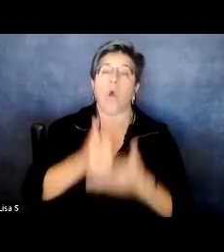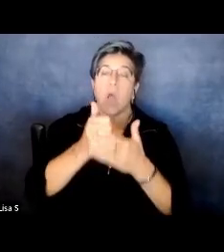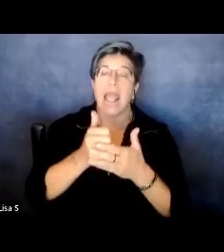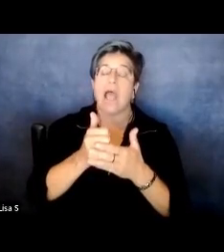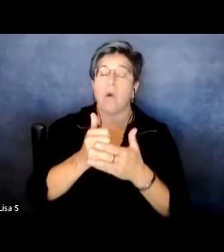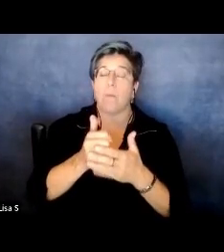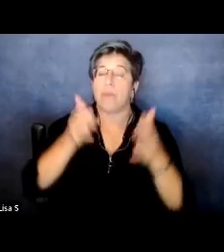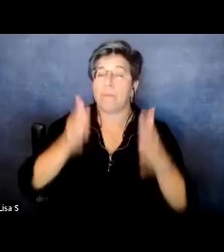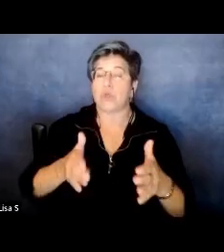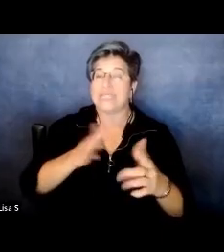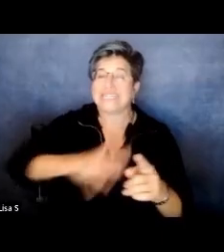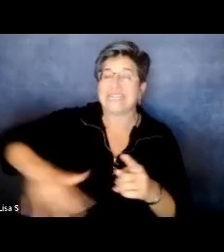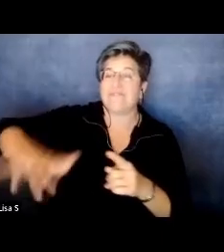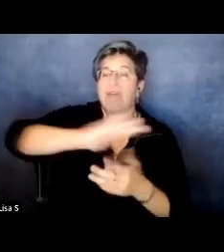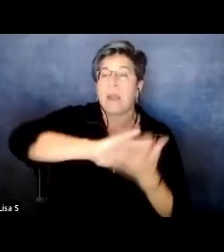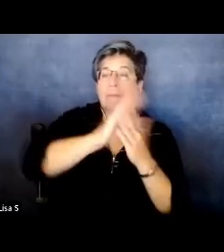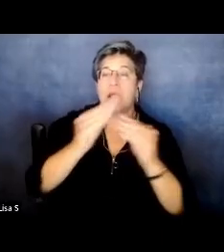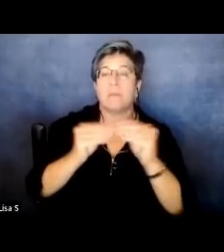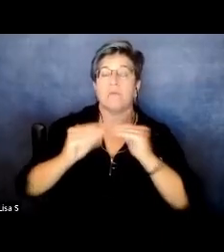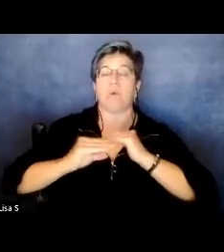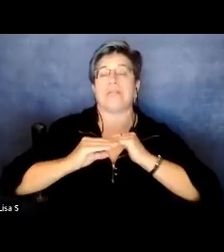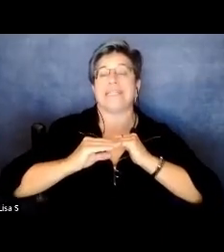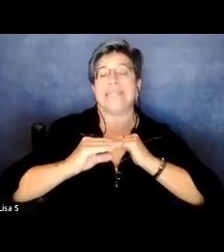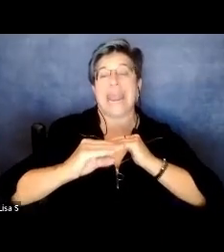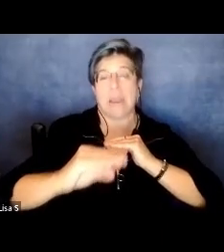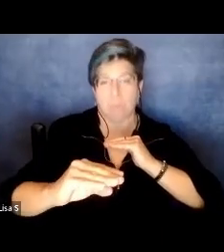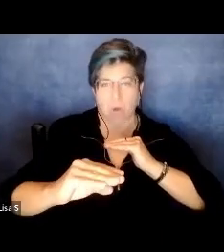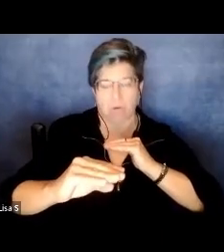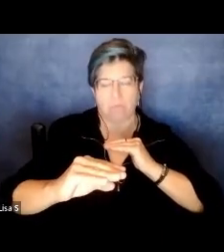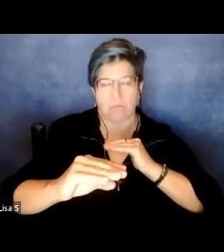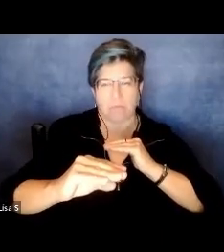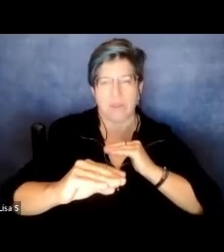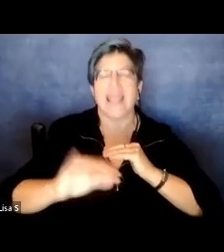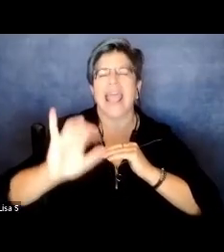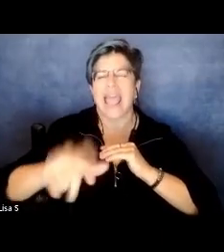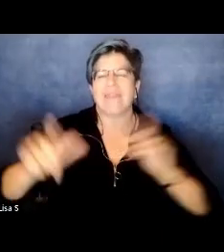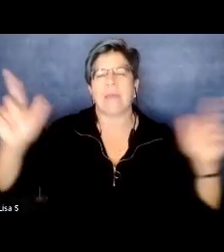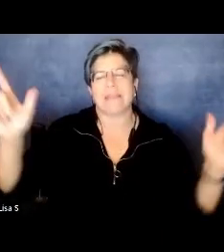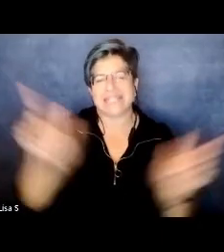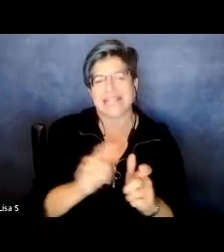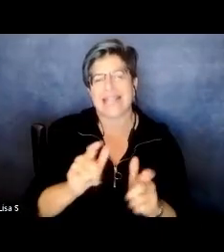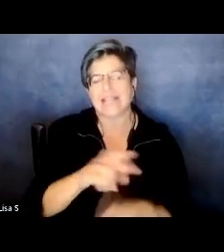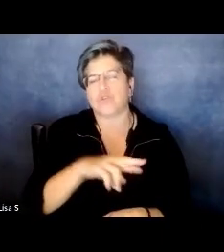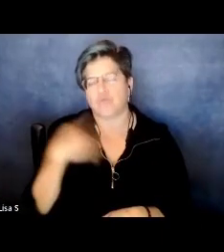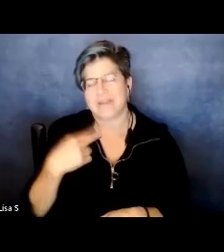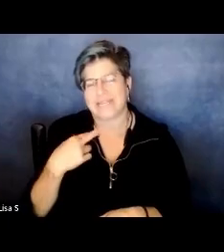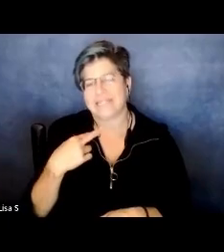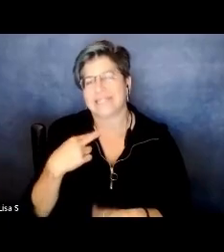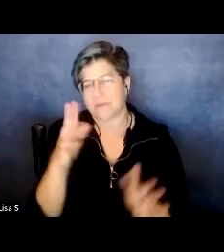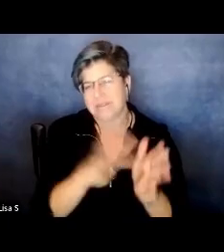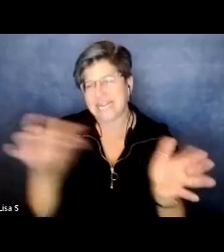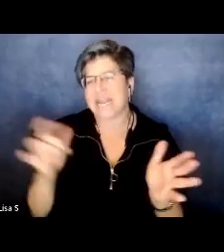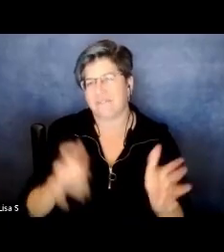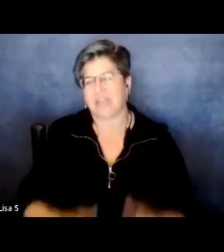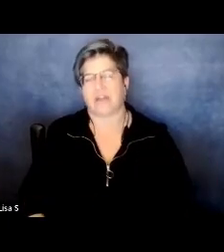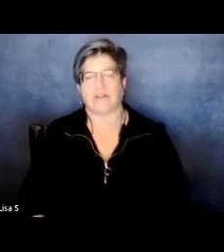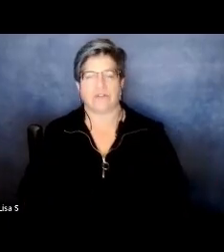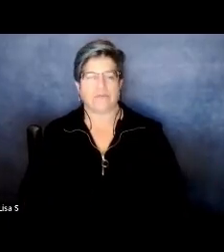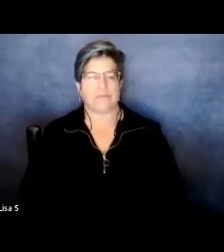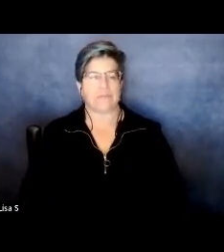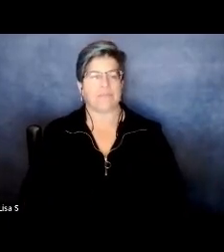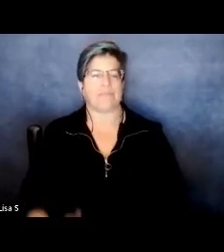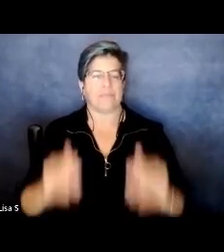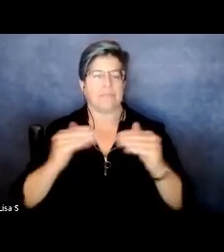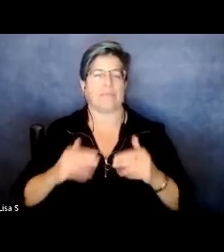environment around potential trafficking targets and make them less likely to be trafficked as well. Next